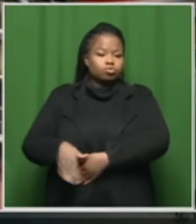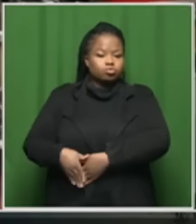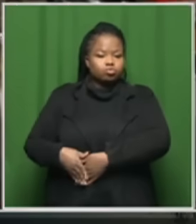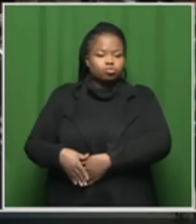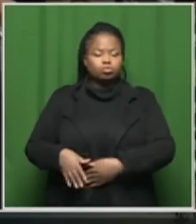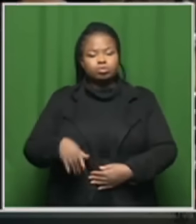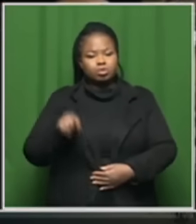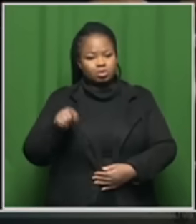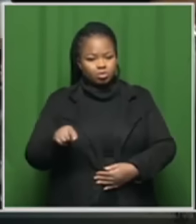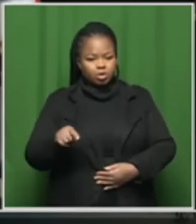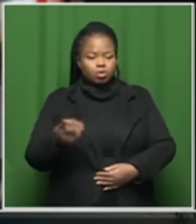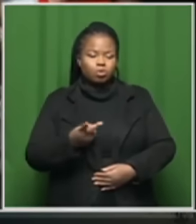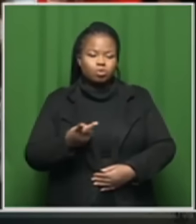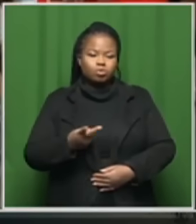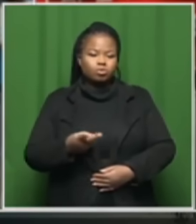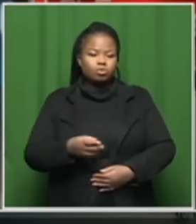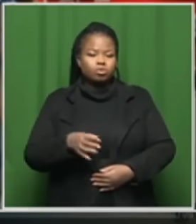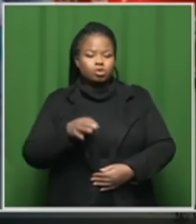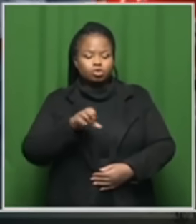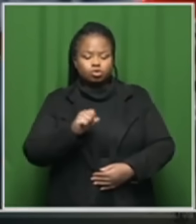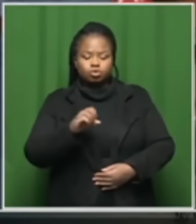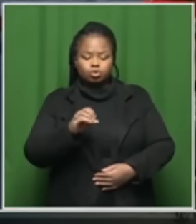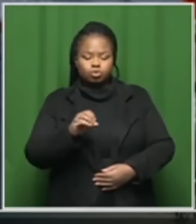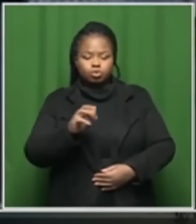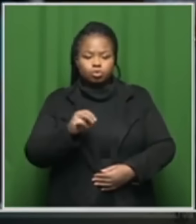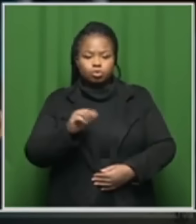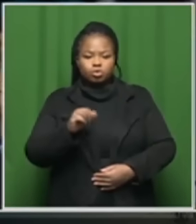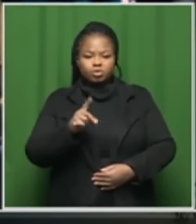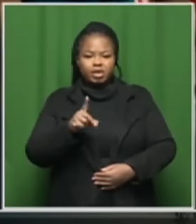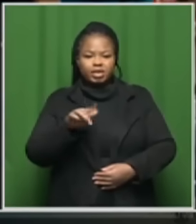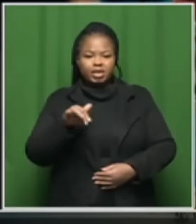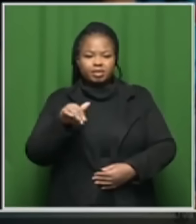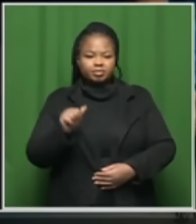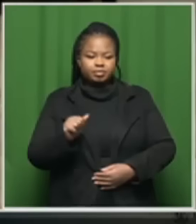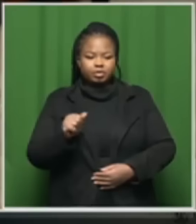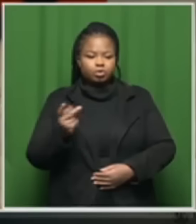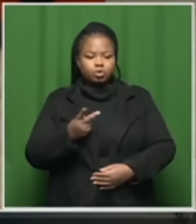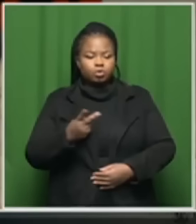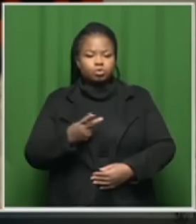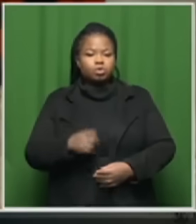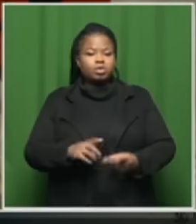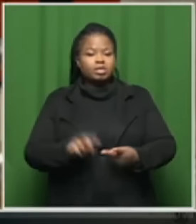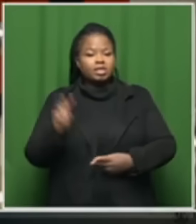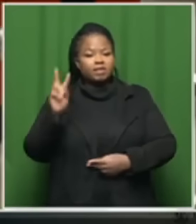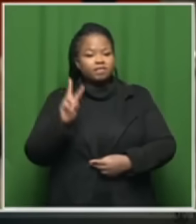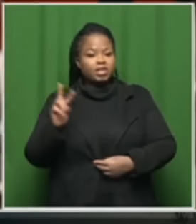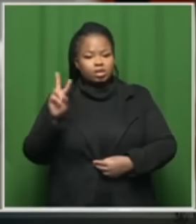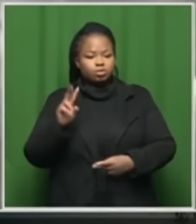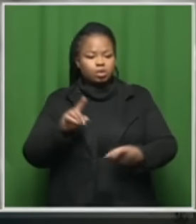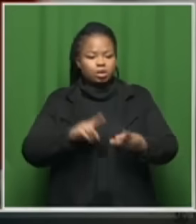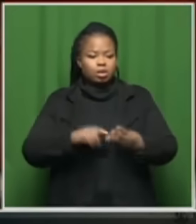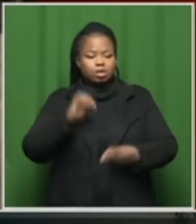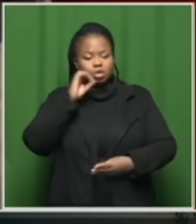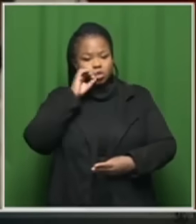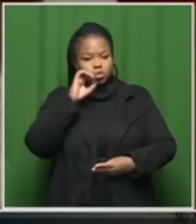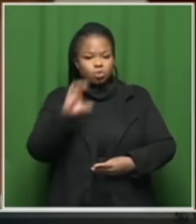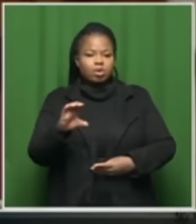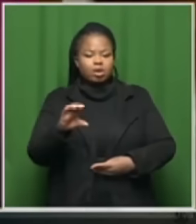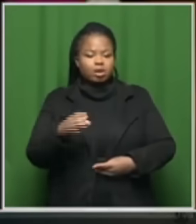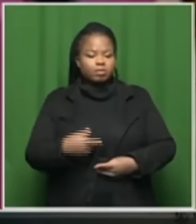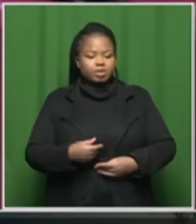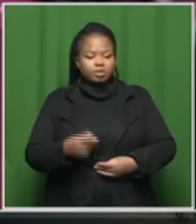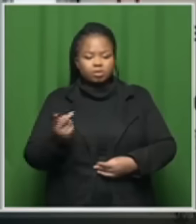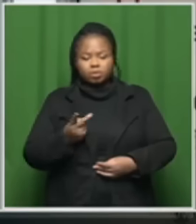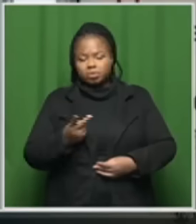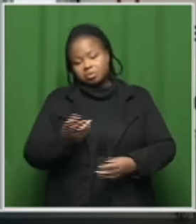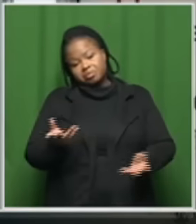experiencing security challenges. But also you have Venezuela and Cuba, no surprise there. But